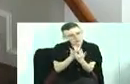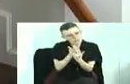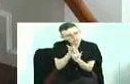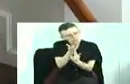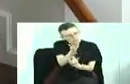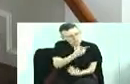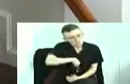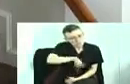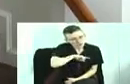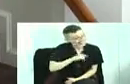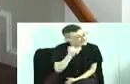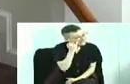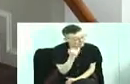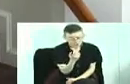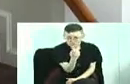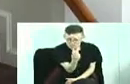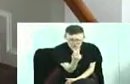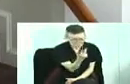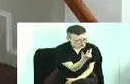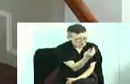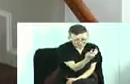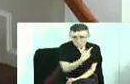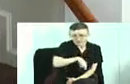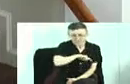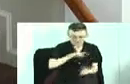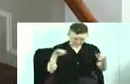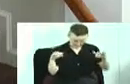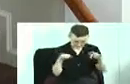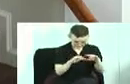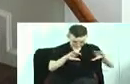us are gathered with that hope.